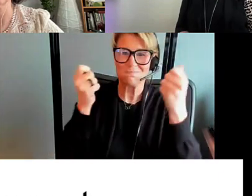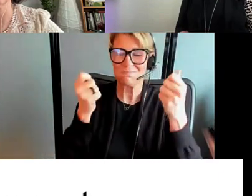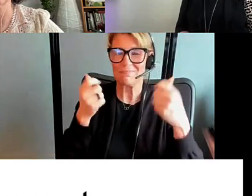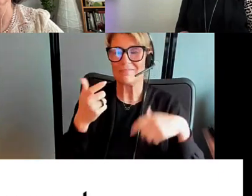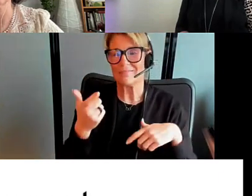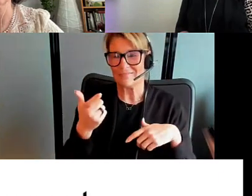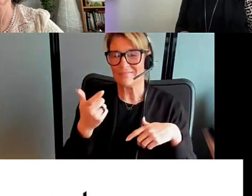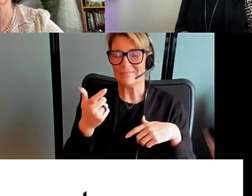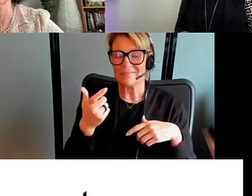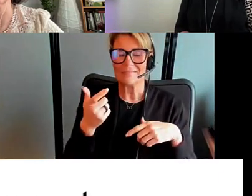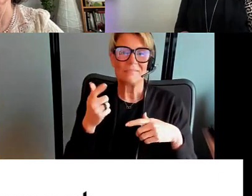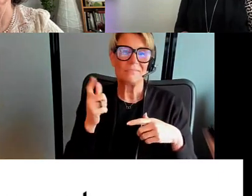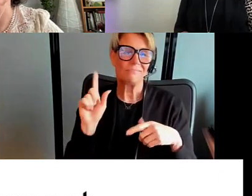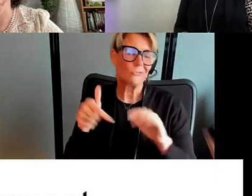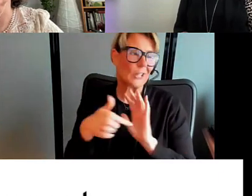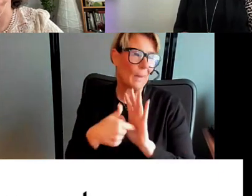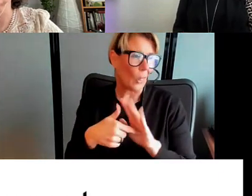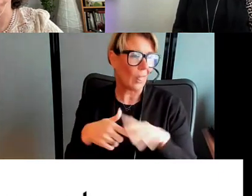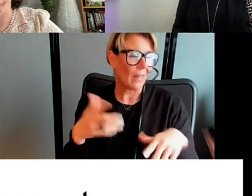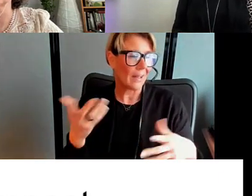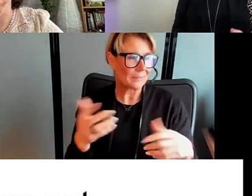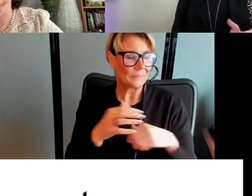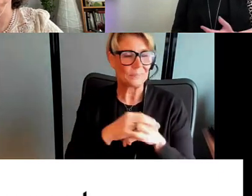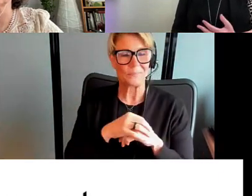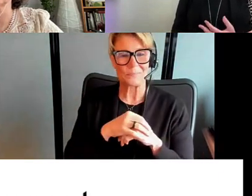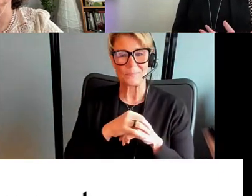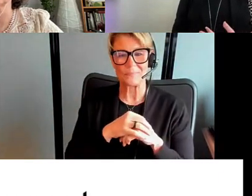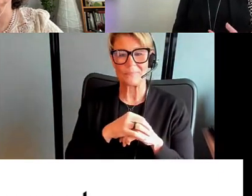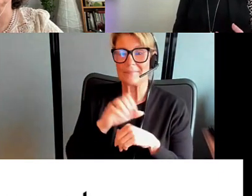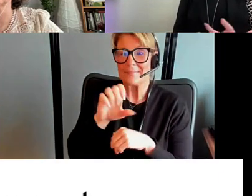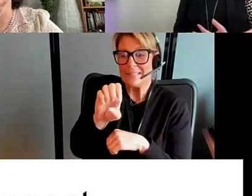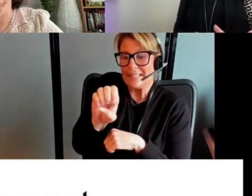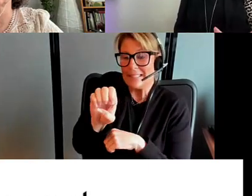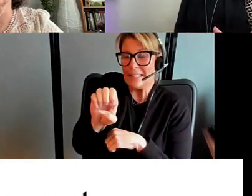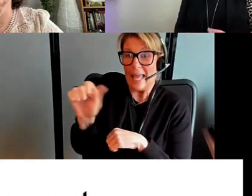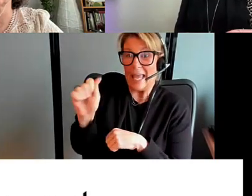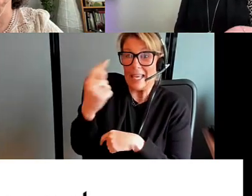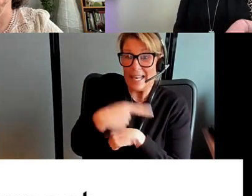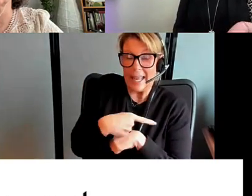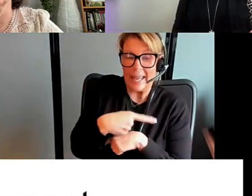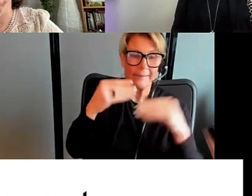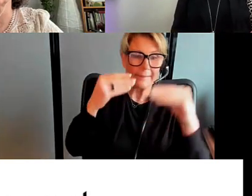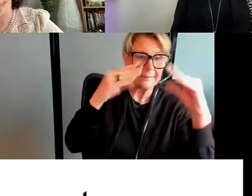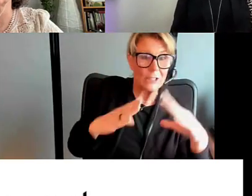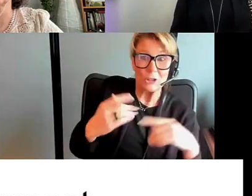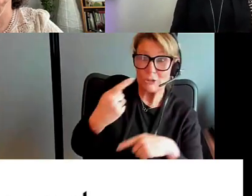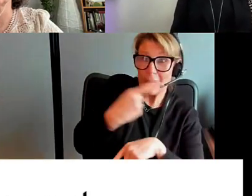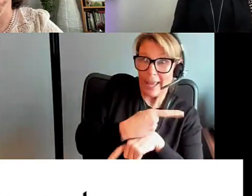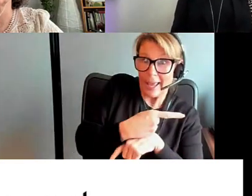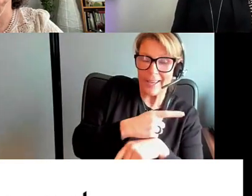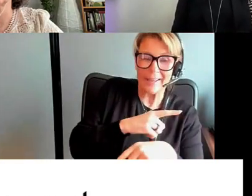tie it into, like if it's EA Day, Teacher Day,